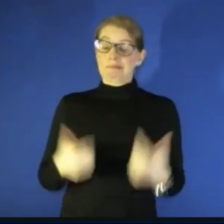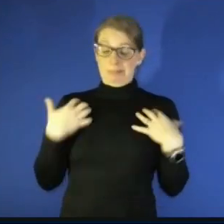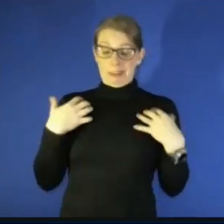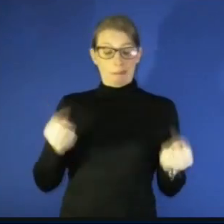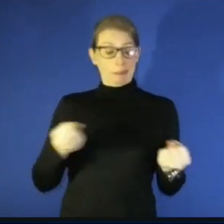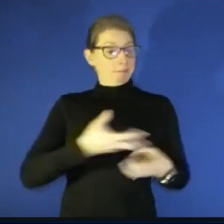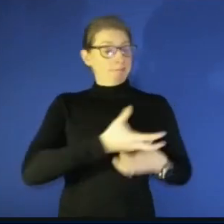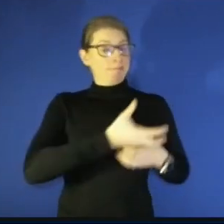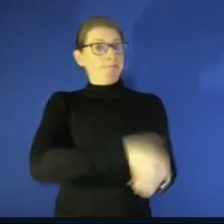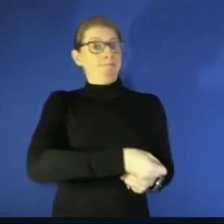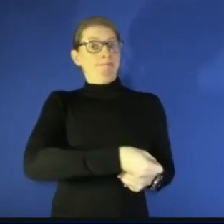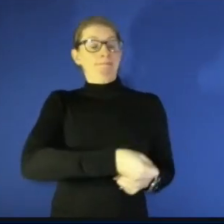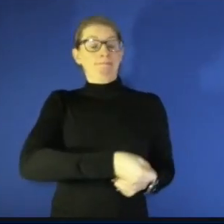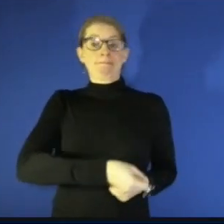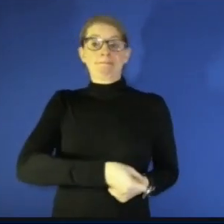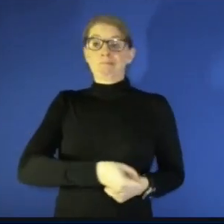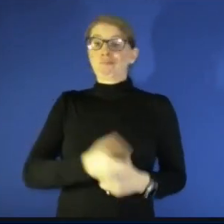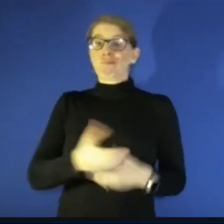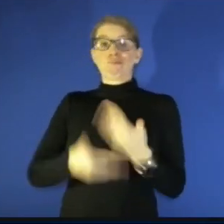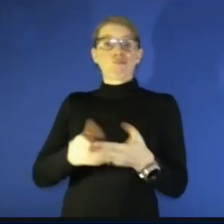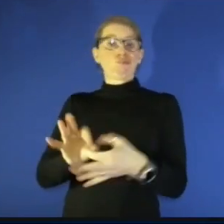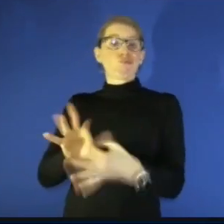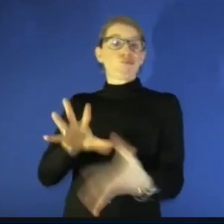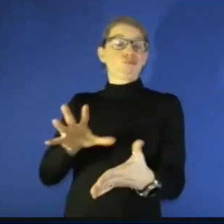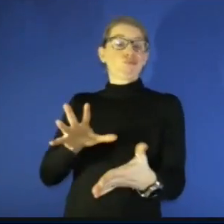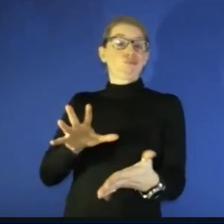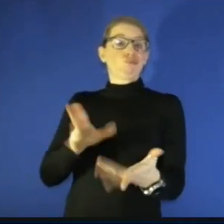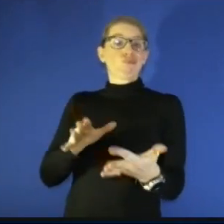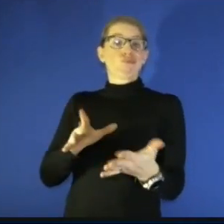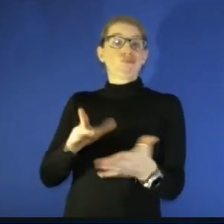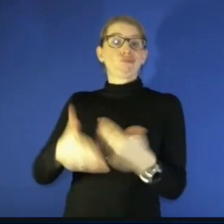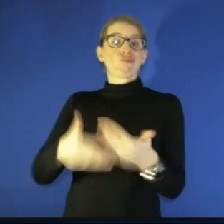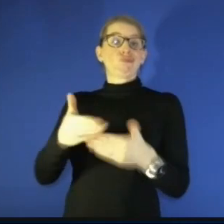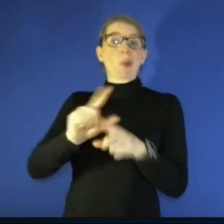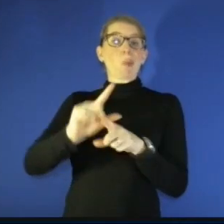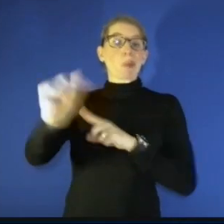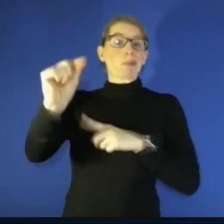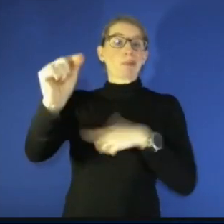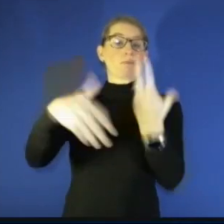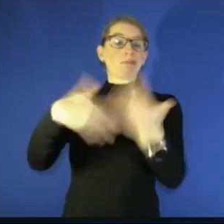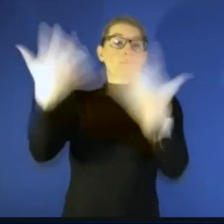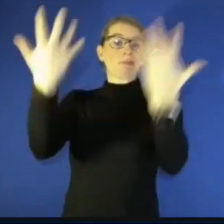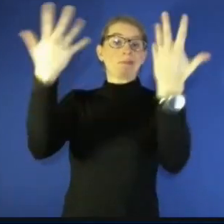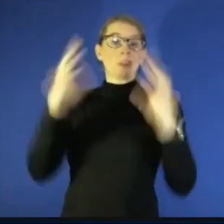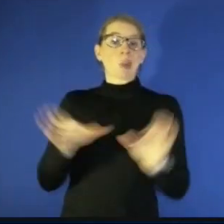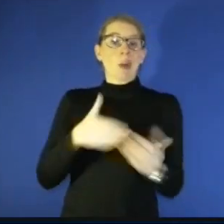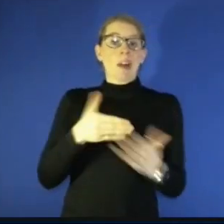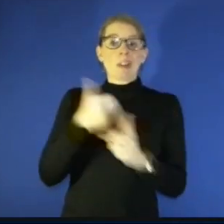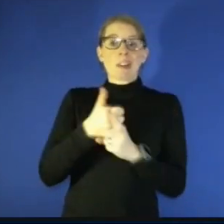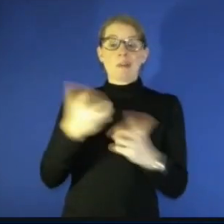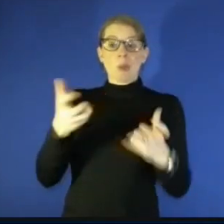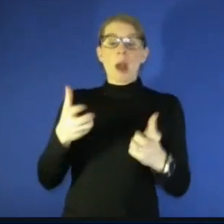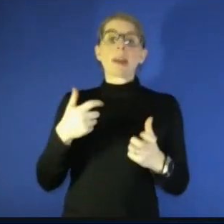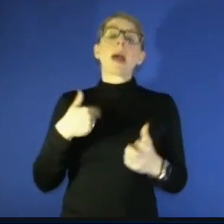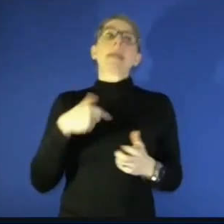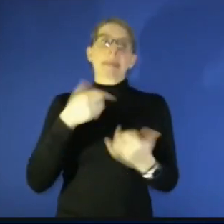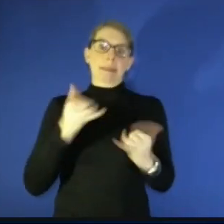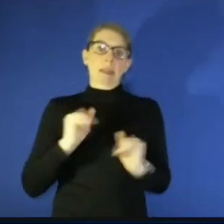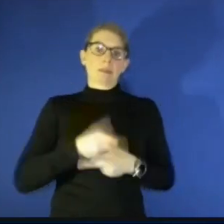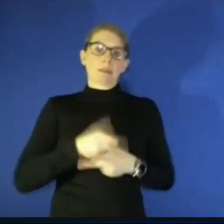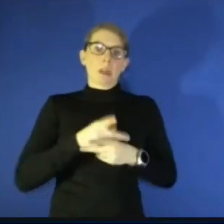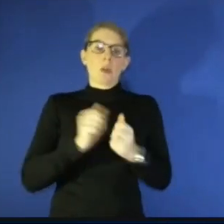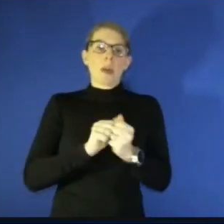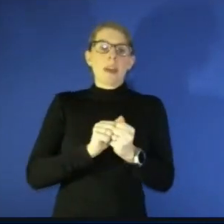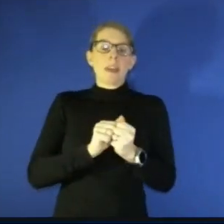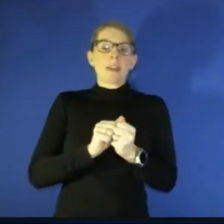his words, and we have just let her soar like an eagle and do anything and everything that she wants. We do take precaution with helmets for bike